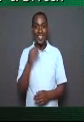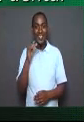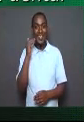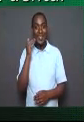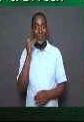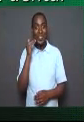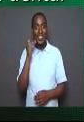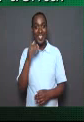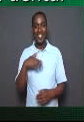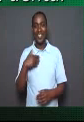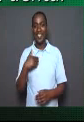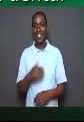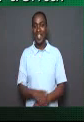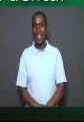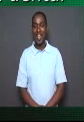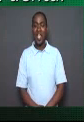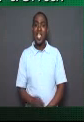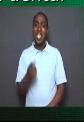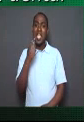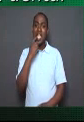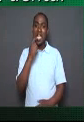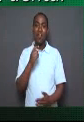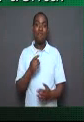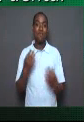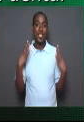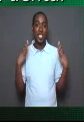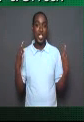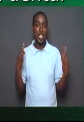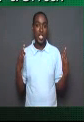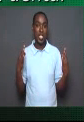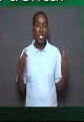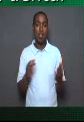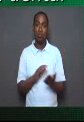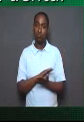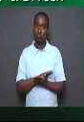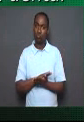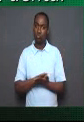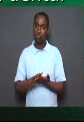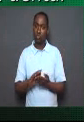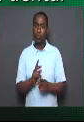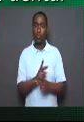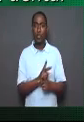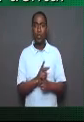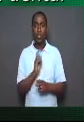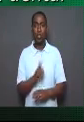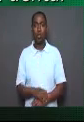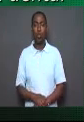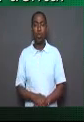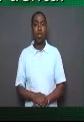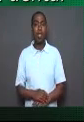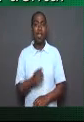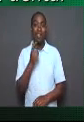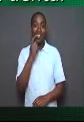Oral hygiene is the practice of keeping the mouth clean to prevent